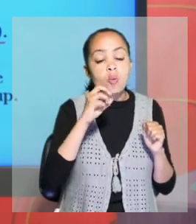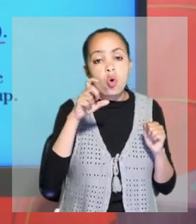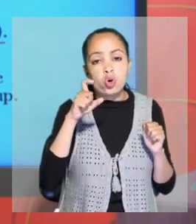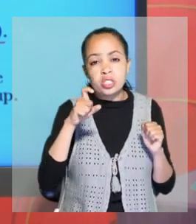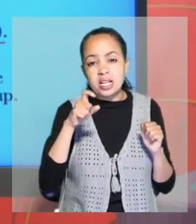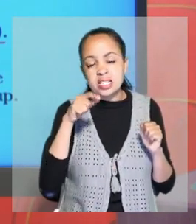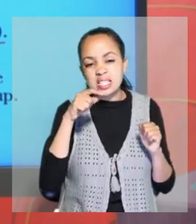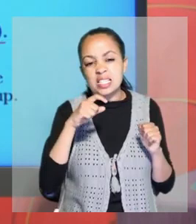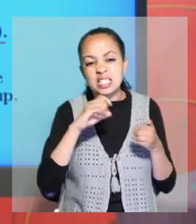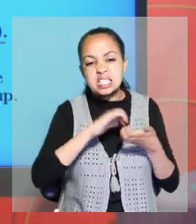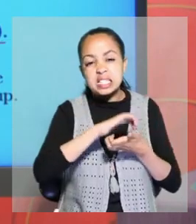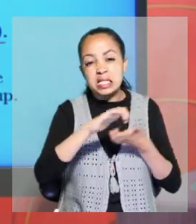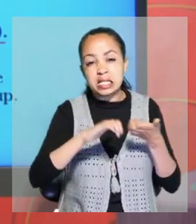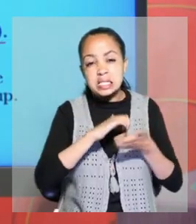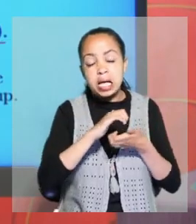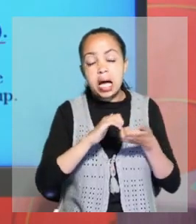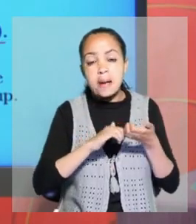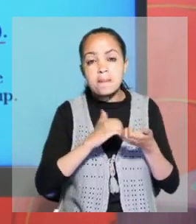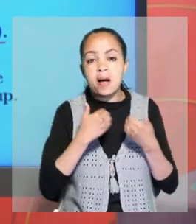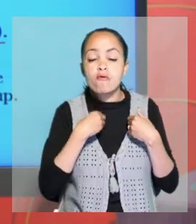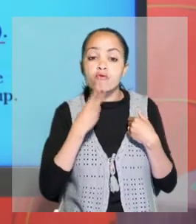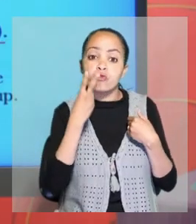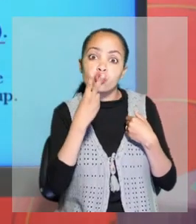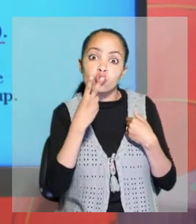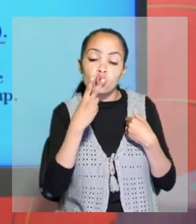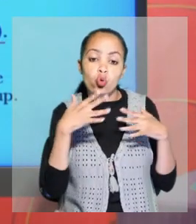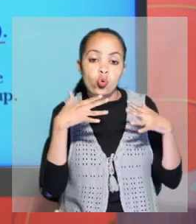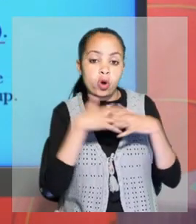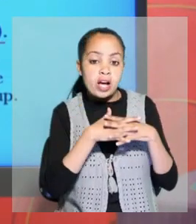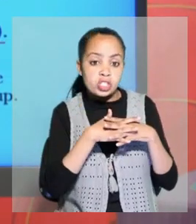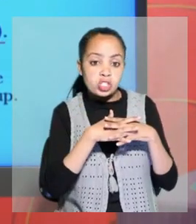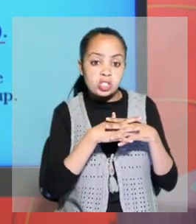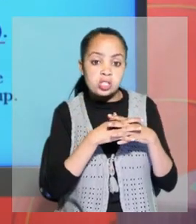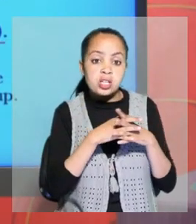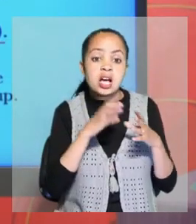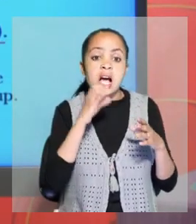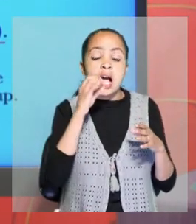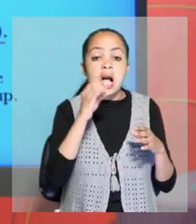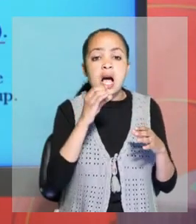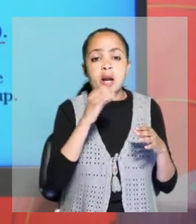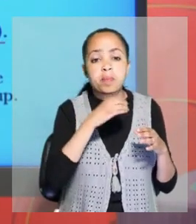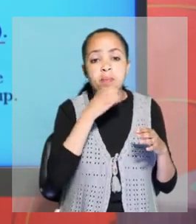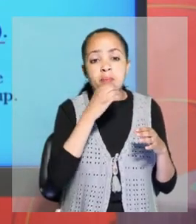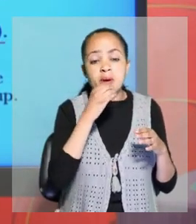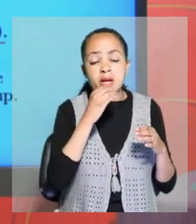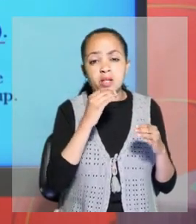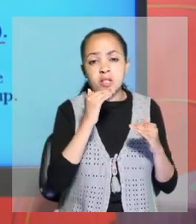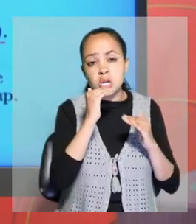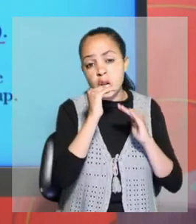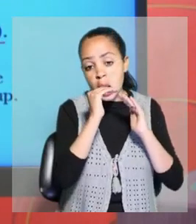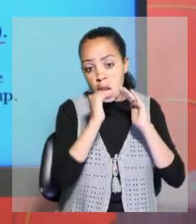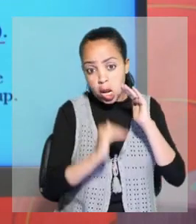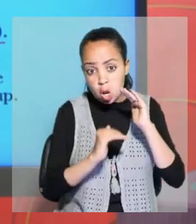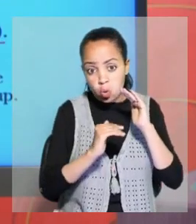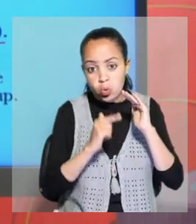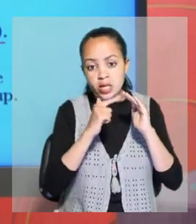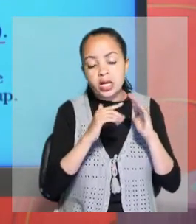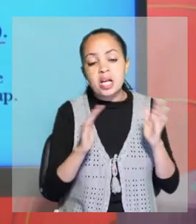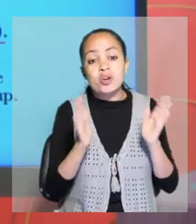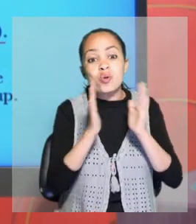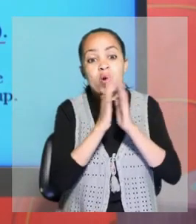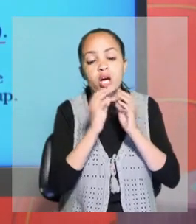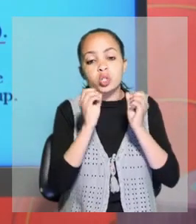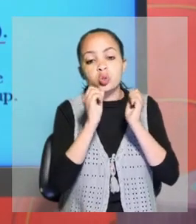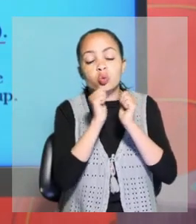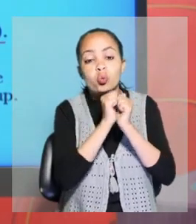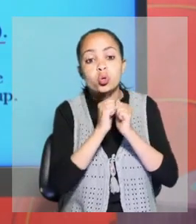This enzyme can be catalyzed to reaction. When the concentration of carbon dioxide becomes below the optimum, it can react with